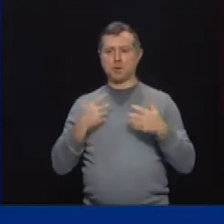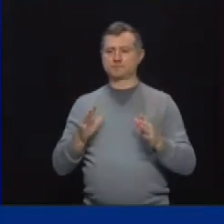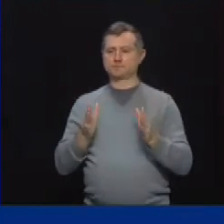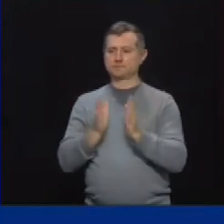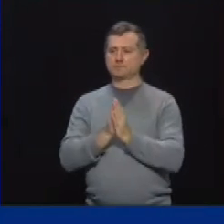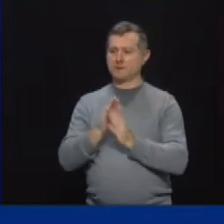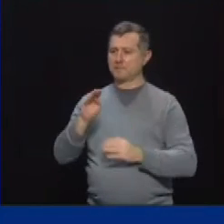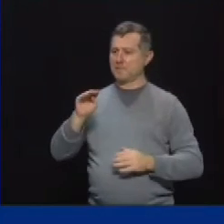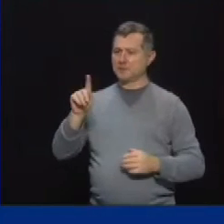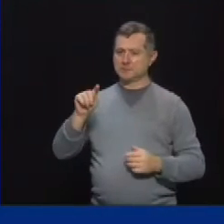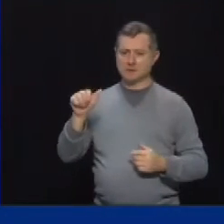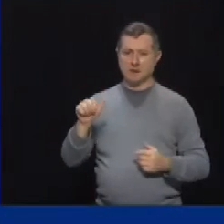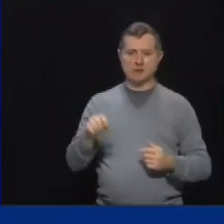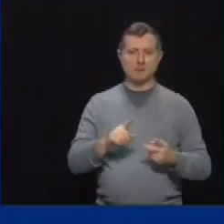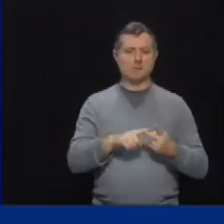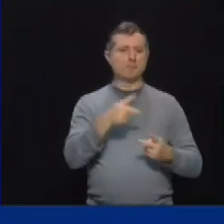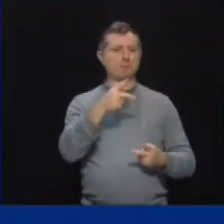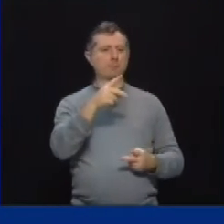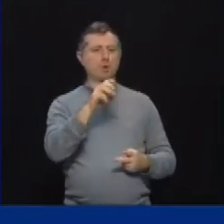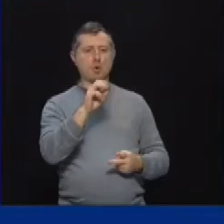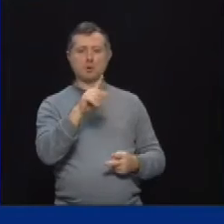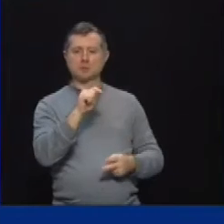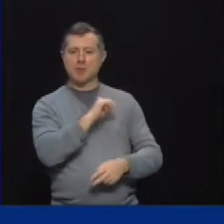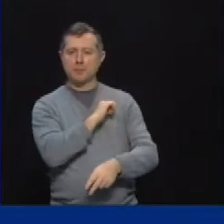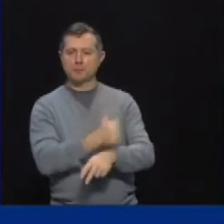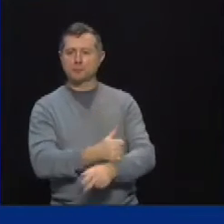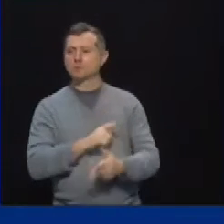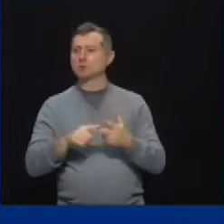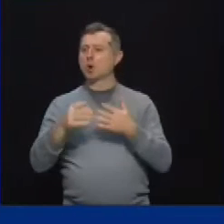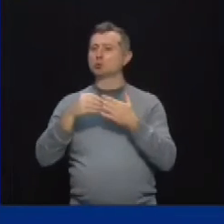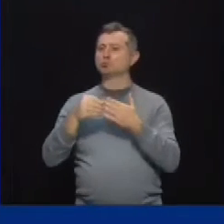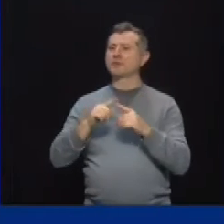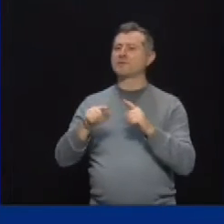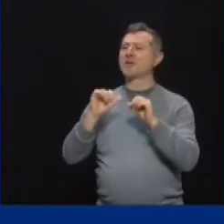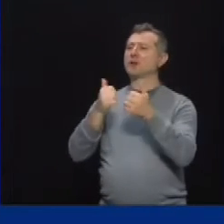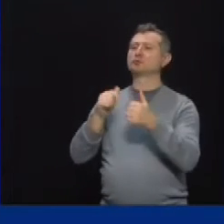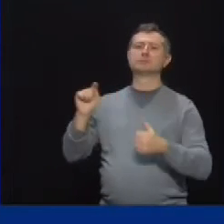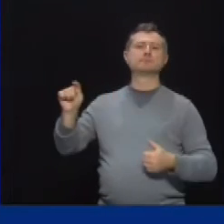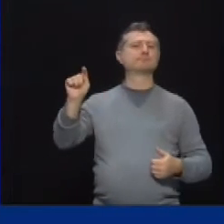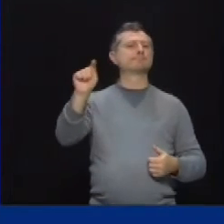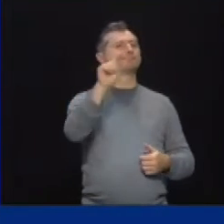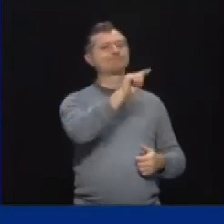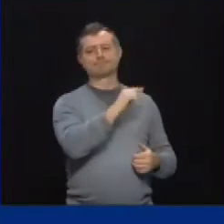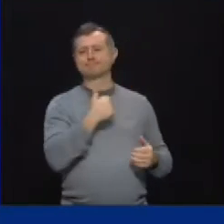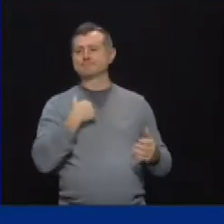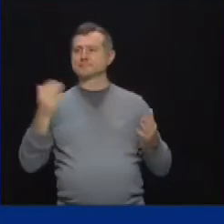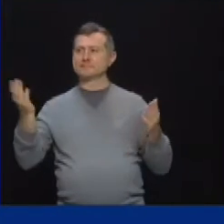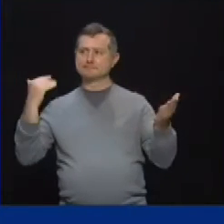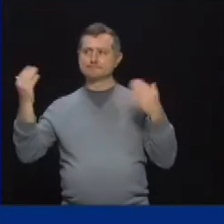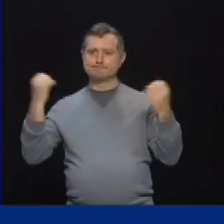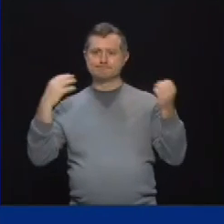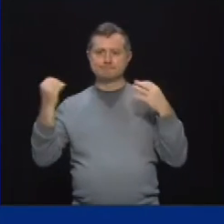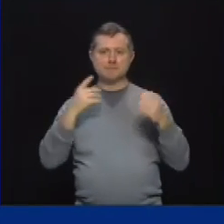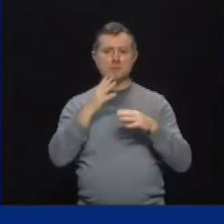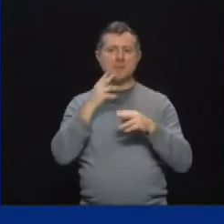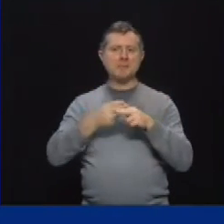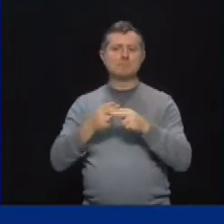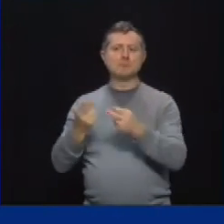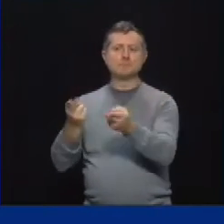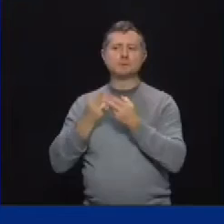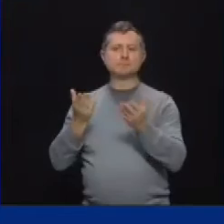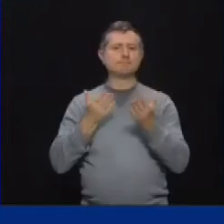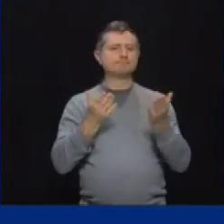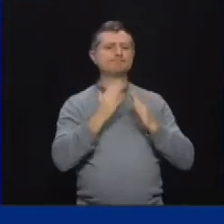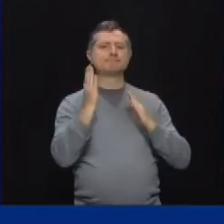and anyone else who oversees an agency in the state of New York. Give me the names of the best and brightest. Tell me who are the most respected in